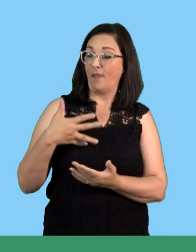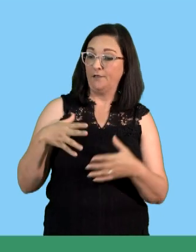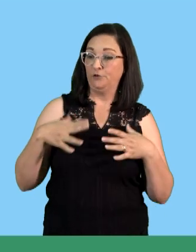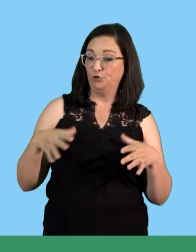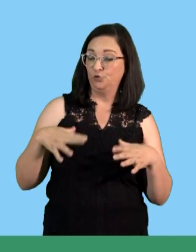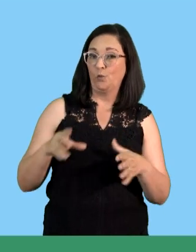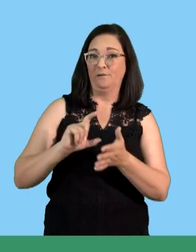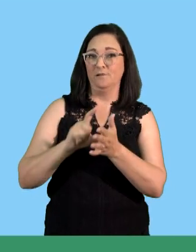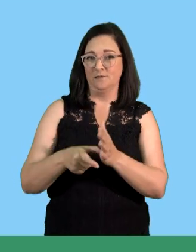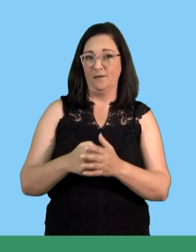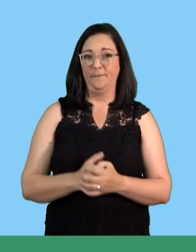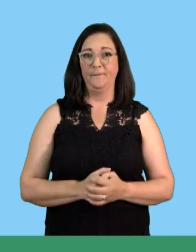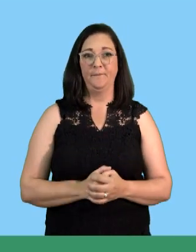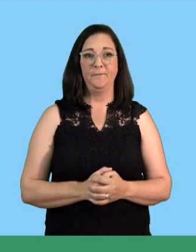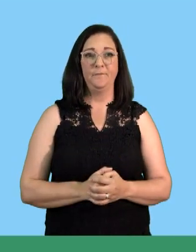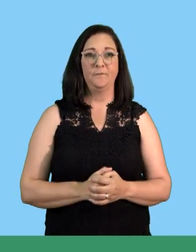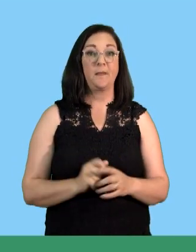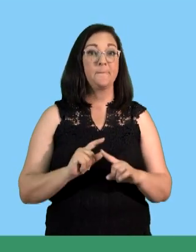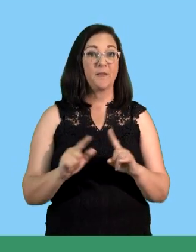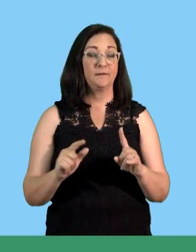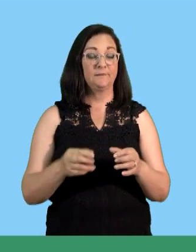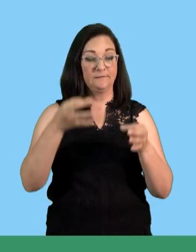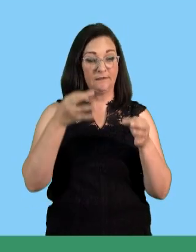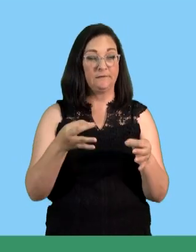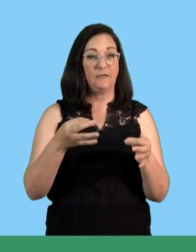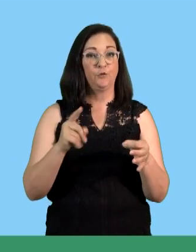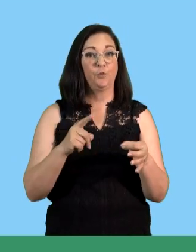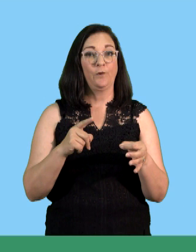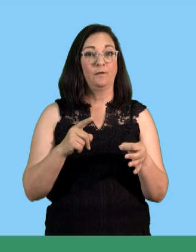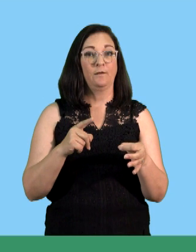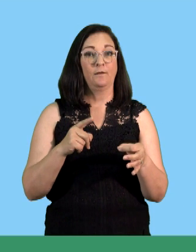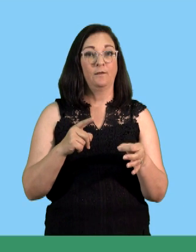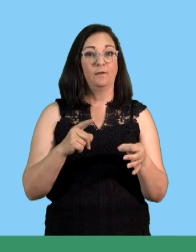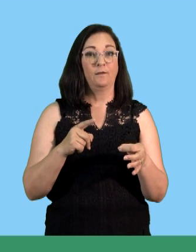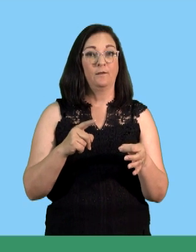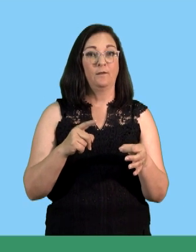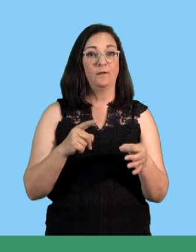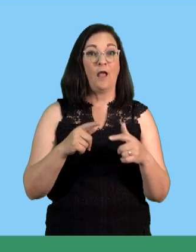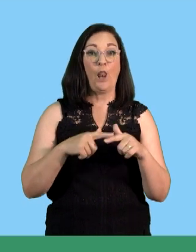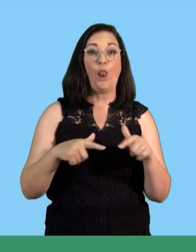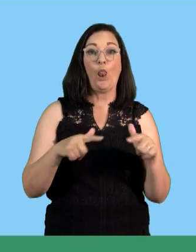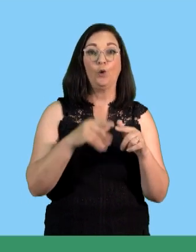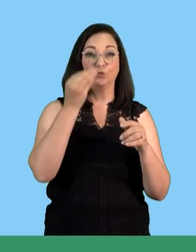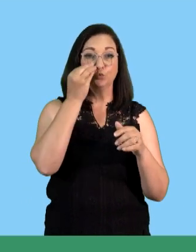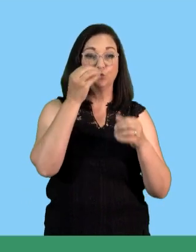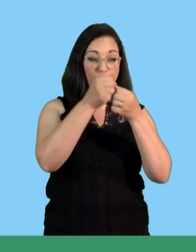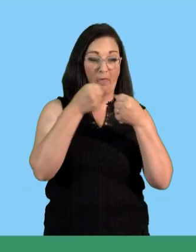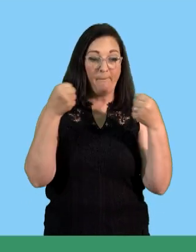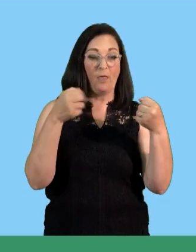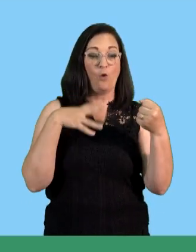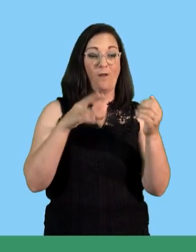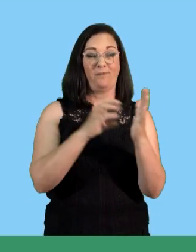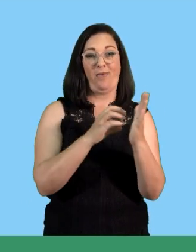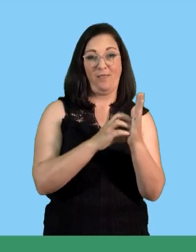wear. WD decided to advertise the vacant position in the local newspapers